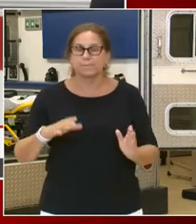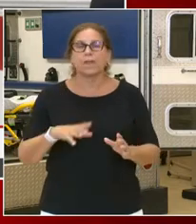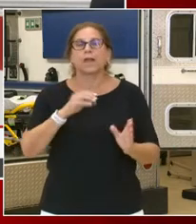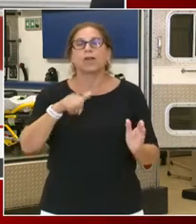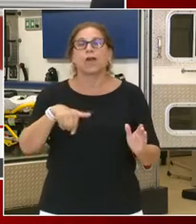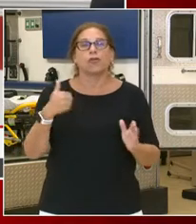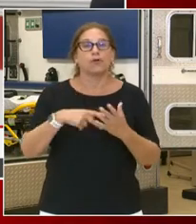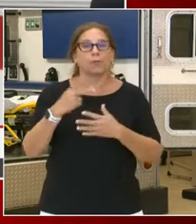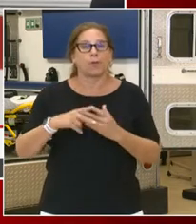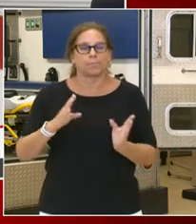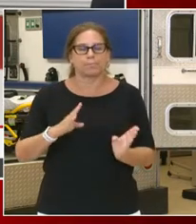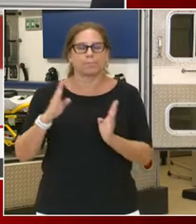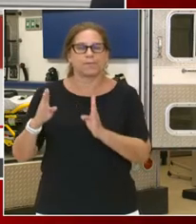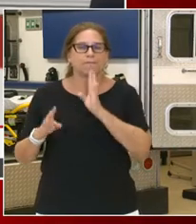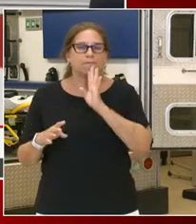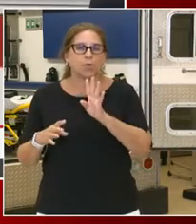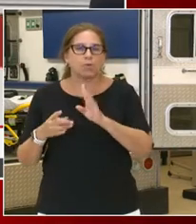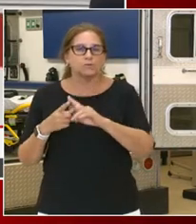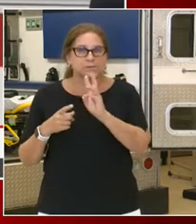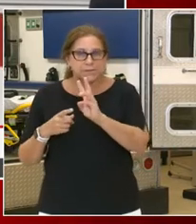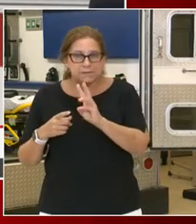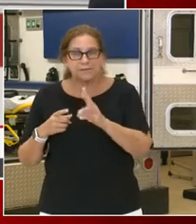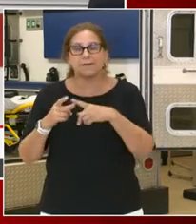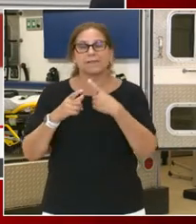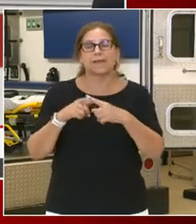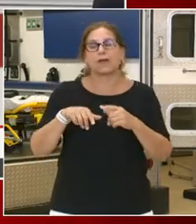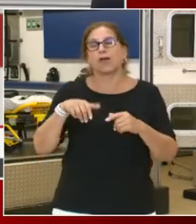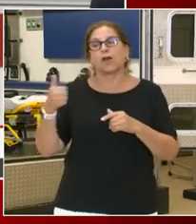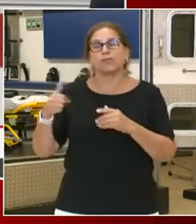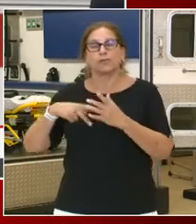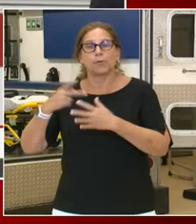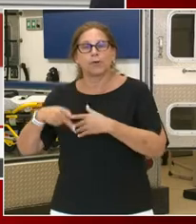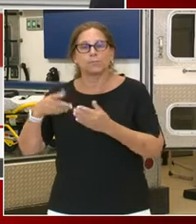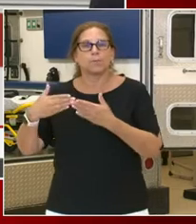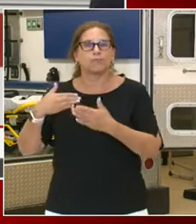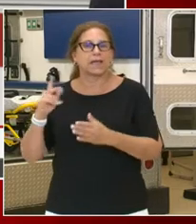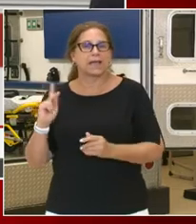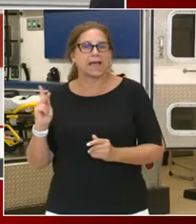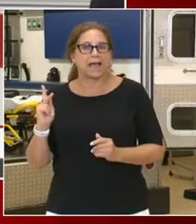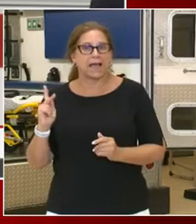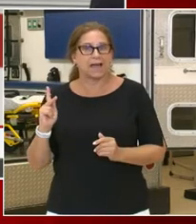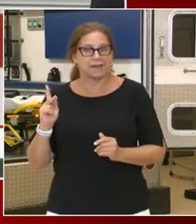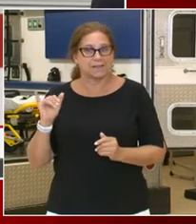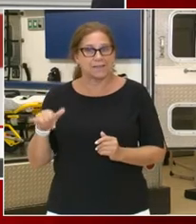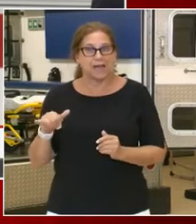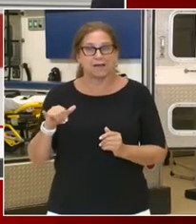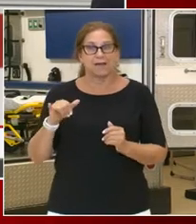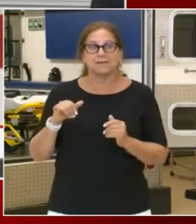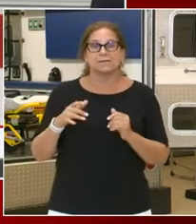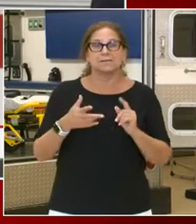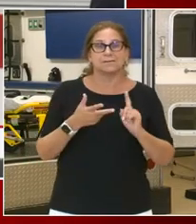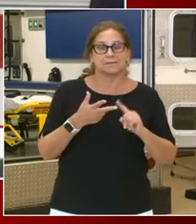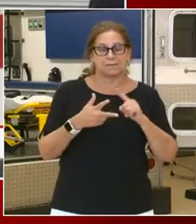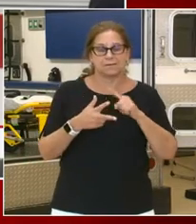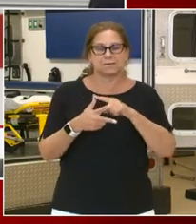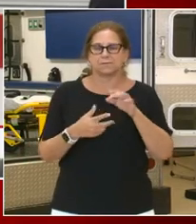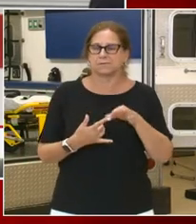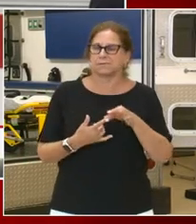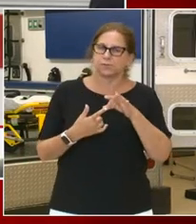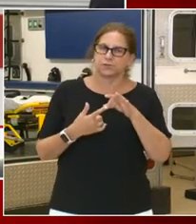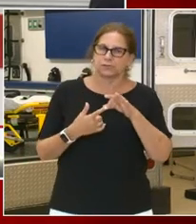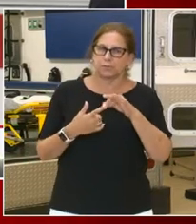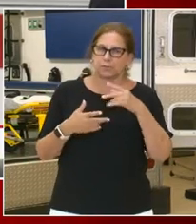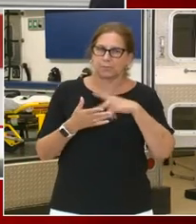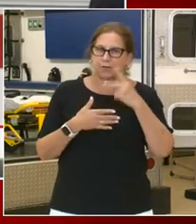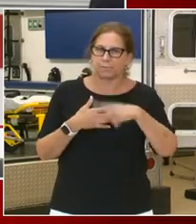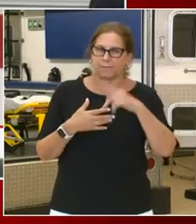serve pre-K and grades in ages 3 and 4. And so we are actually leading the nation, according to the National